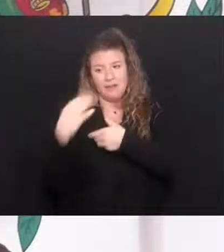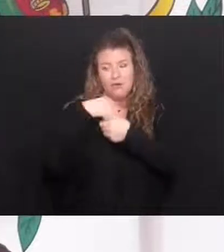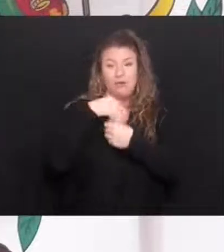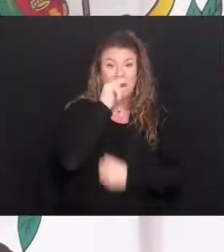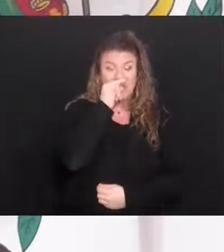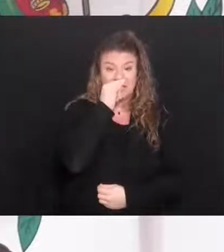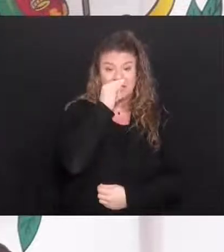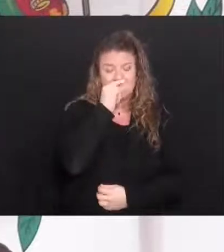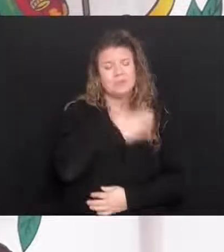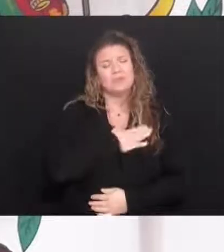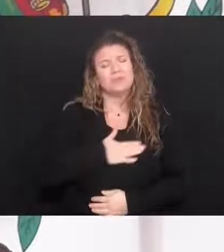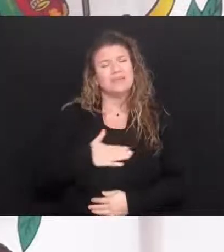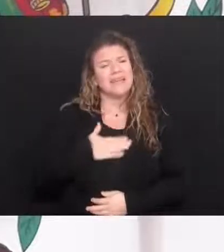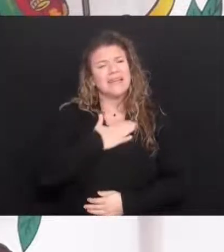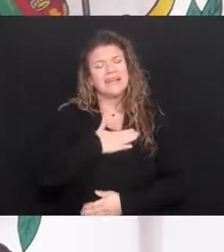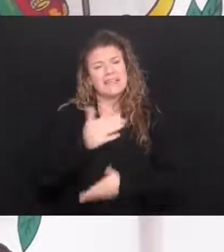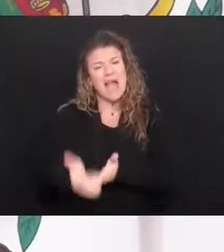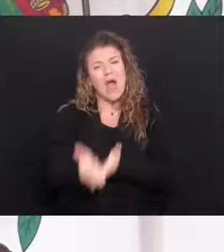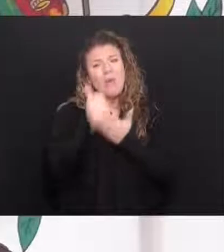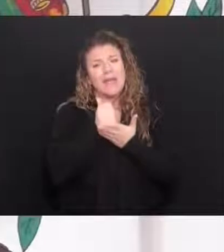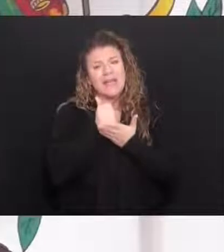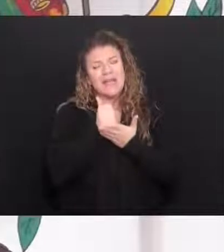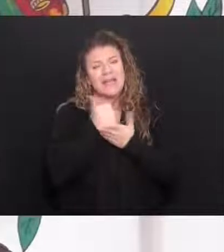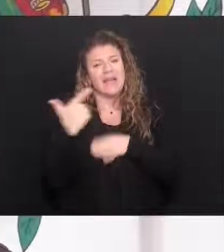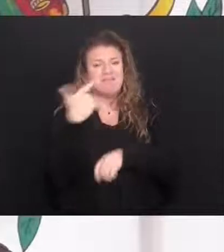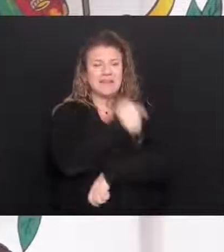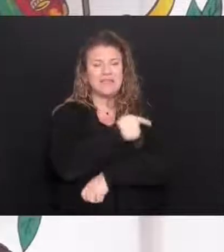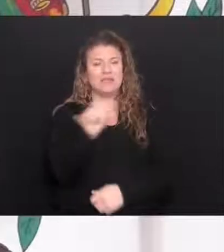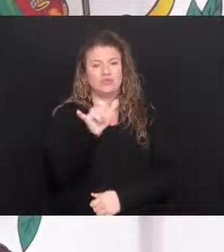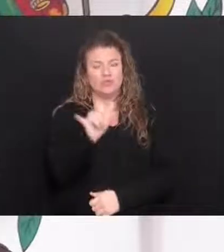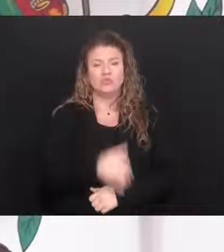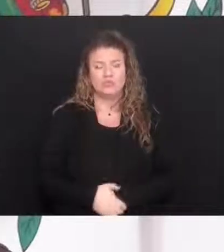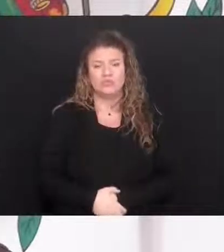So please, please help me get them vaccinated as well.